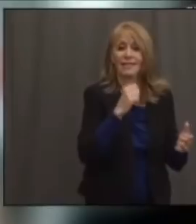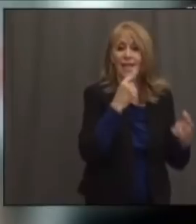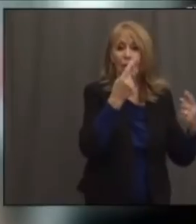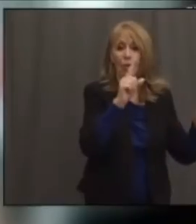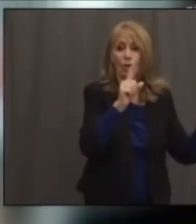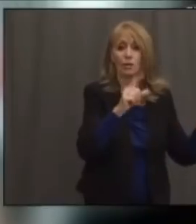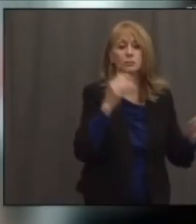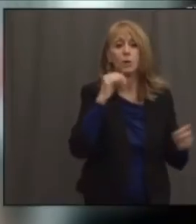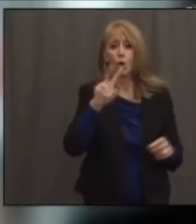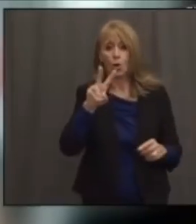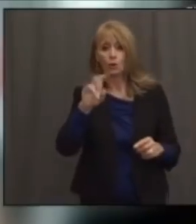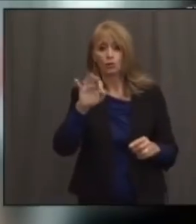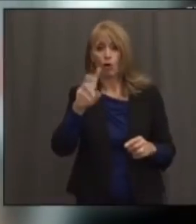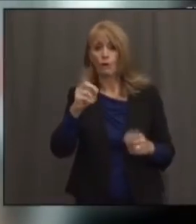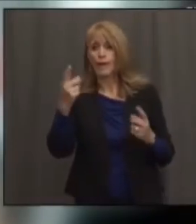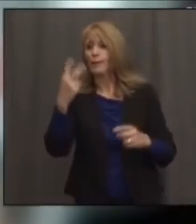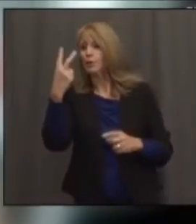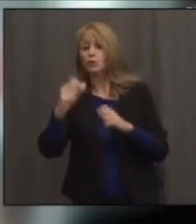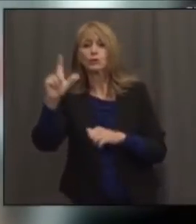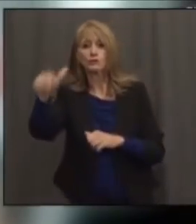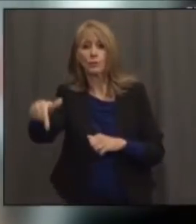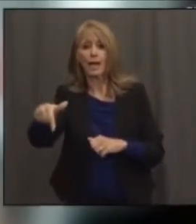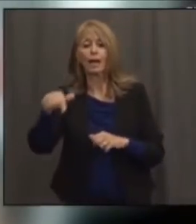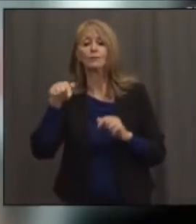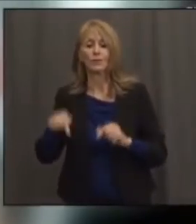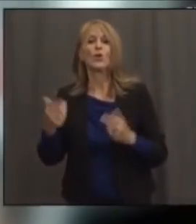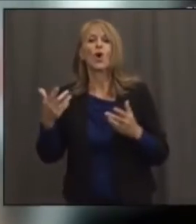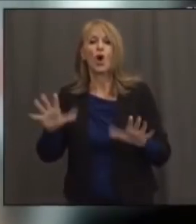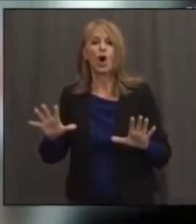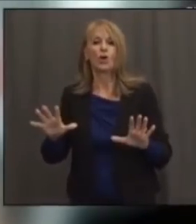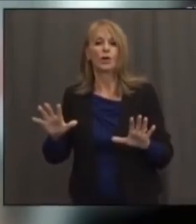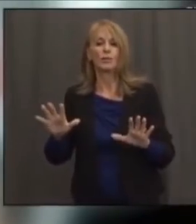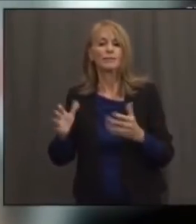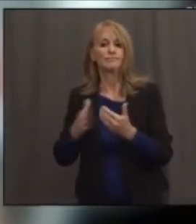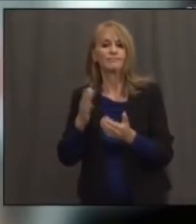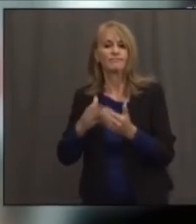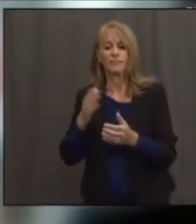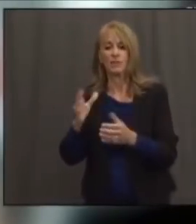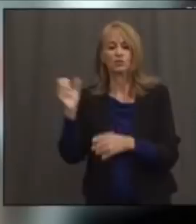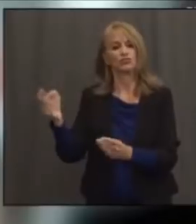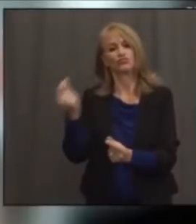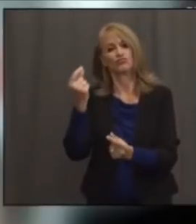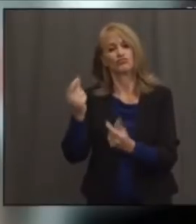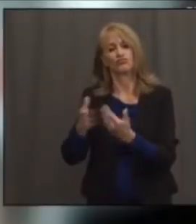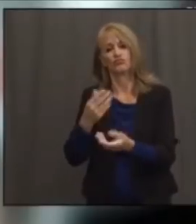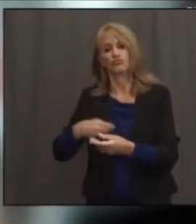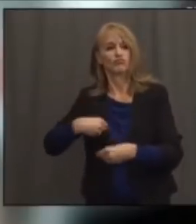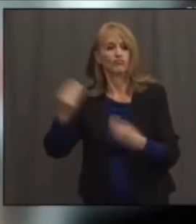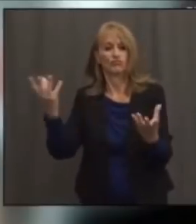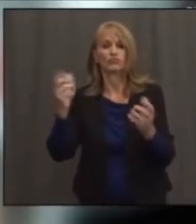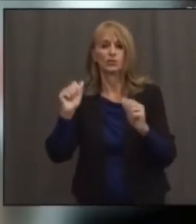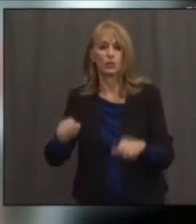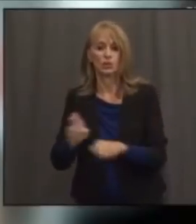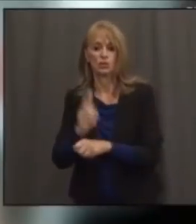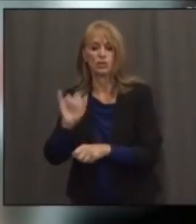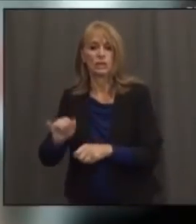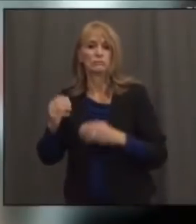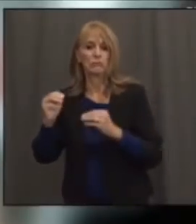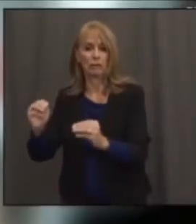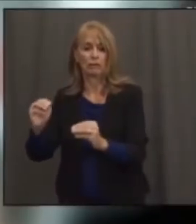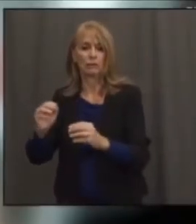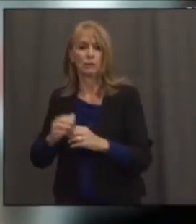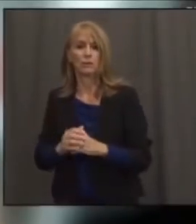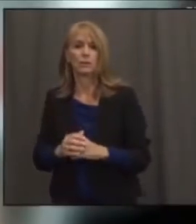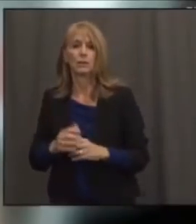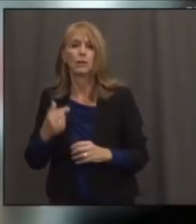COVID had struck 2 years from now, I think these techniques would have been mainstreamed, and it would have been no question we would have used these approaches. We were right at